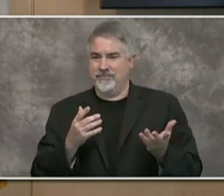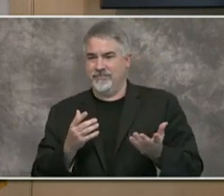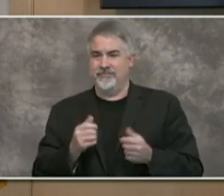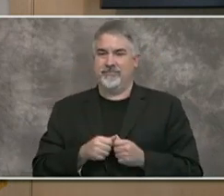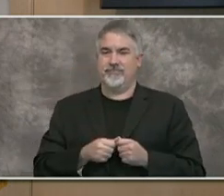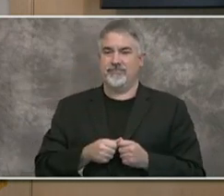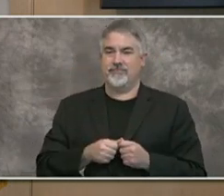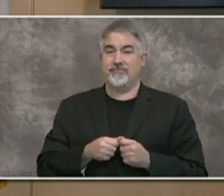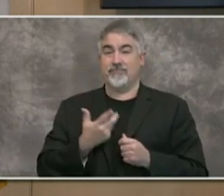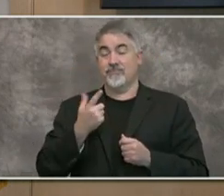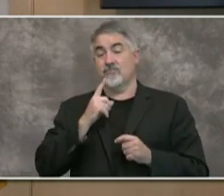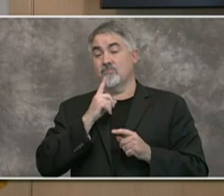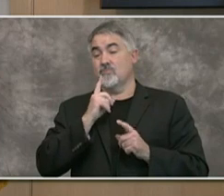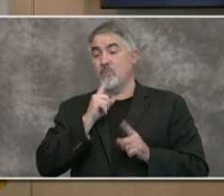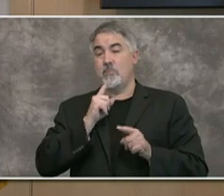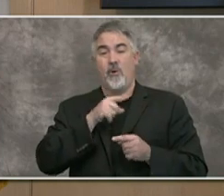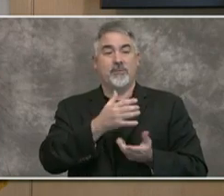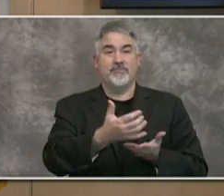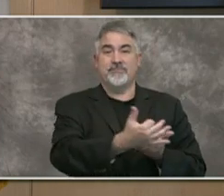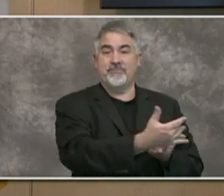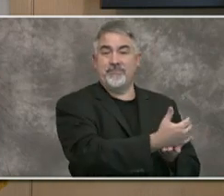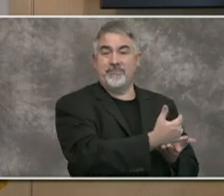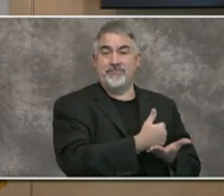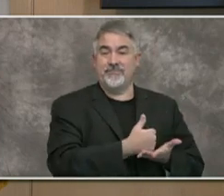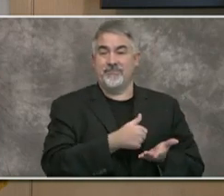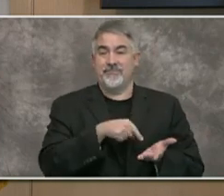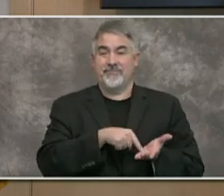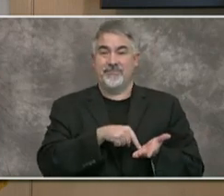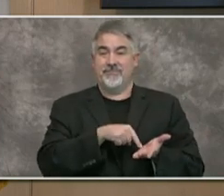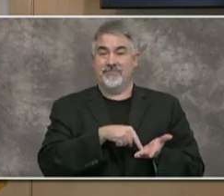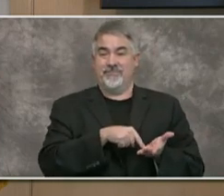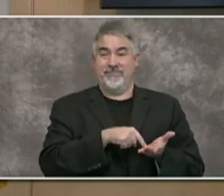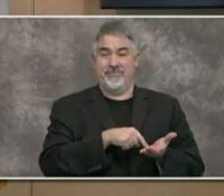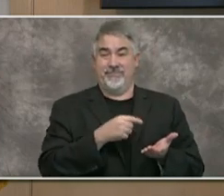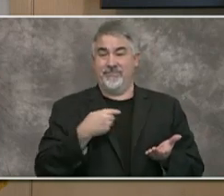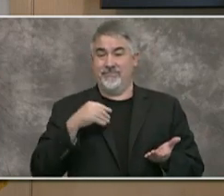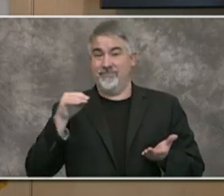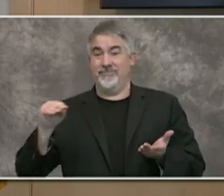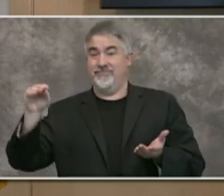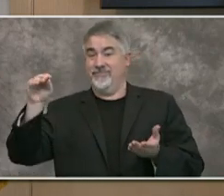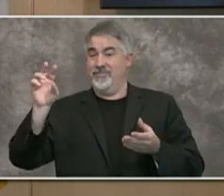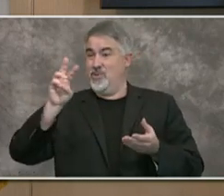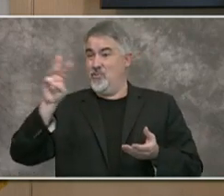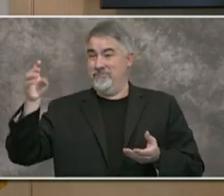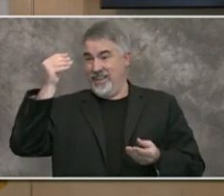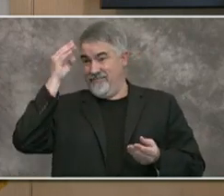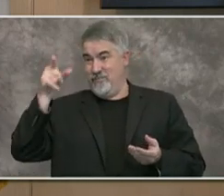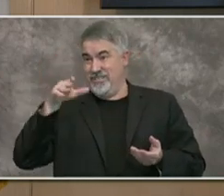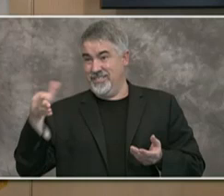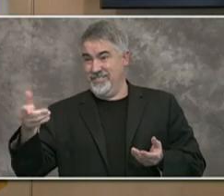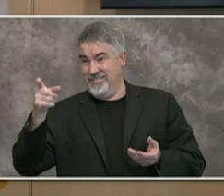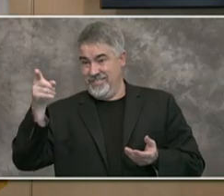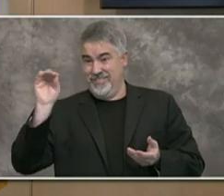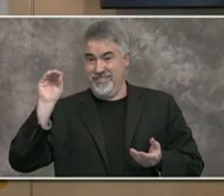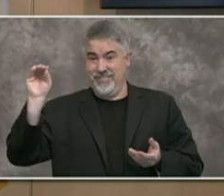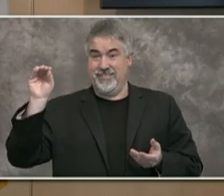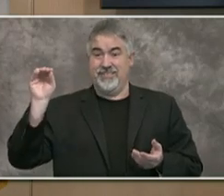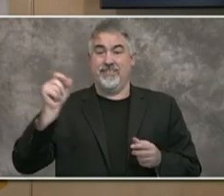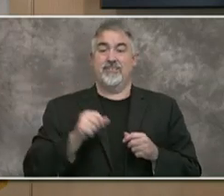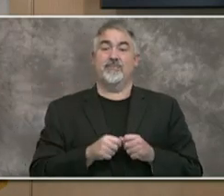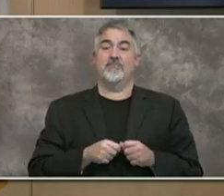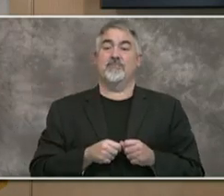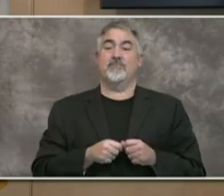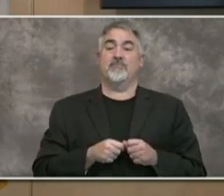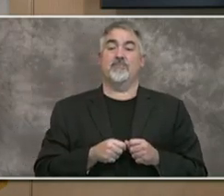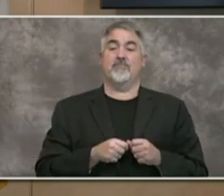count was made to produce the report that's on the website. Again, some of those have COVID listed on